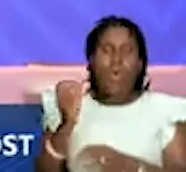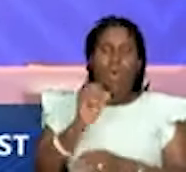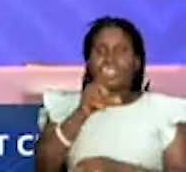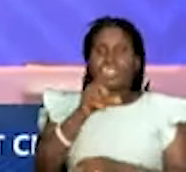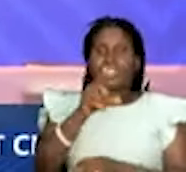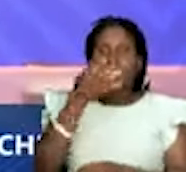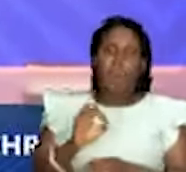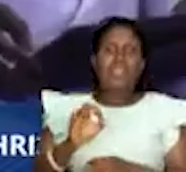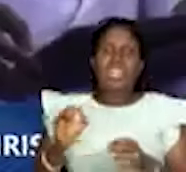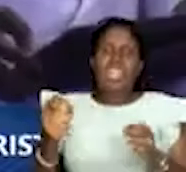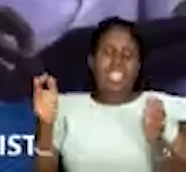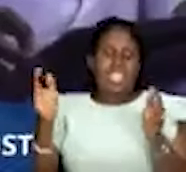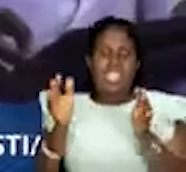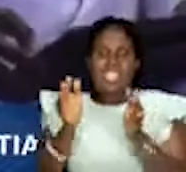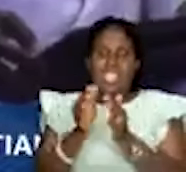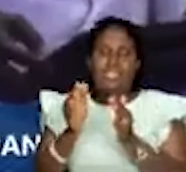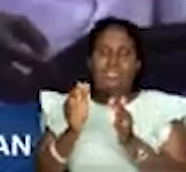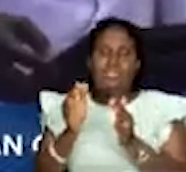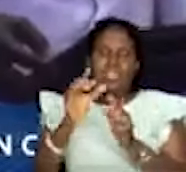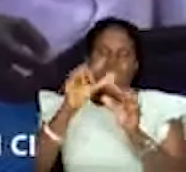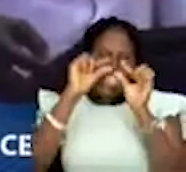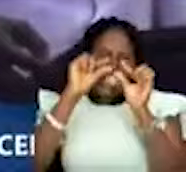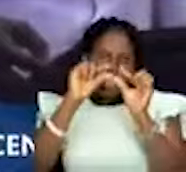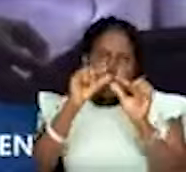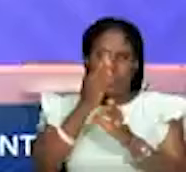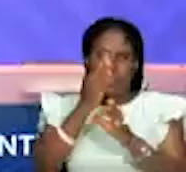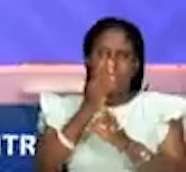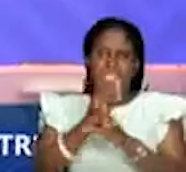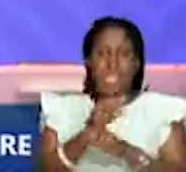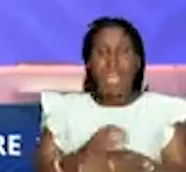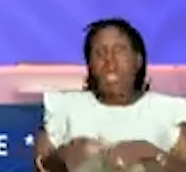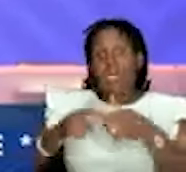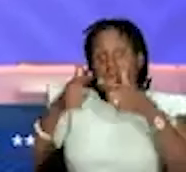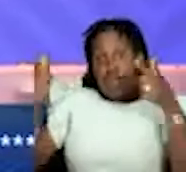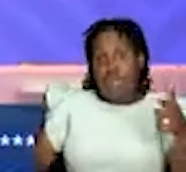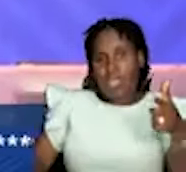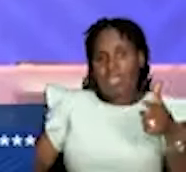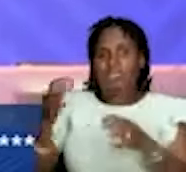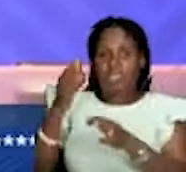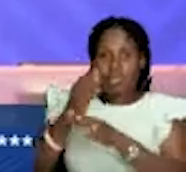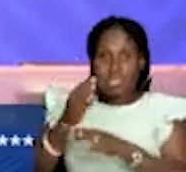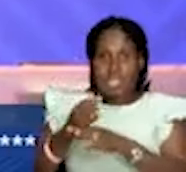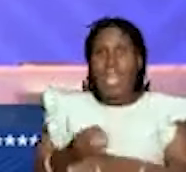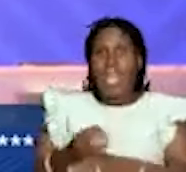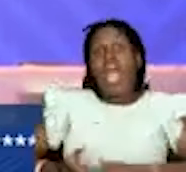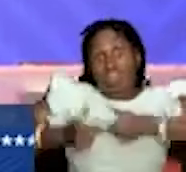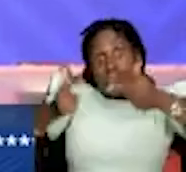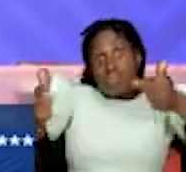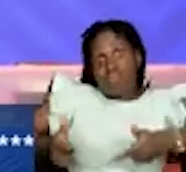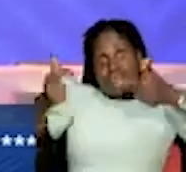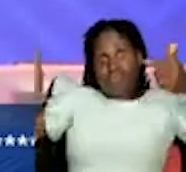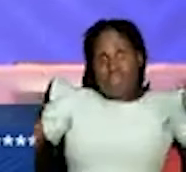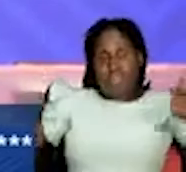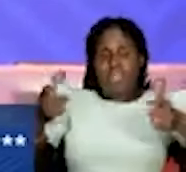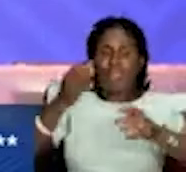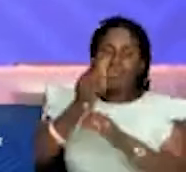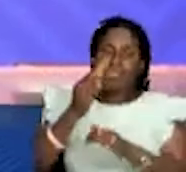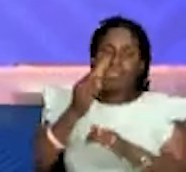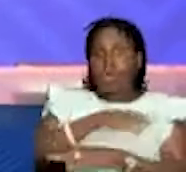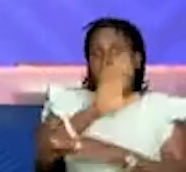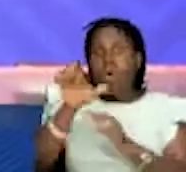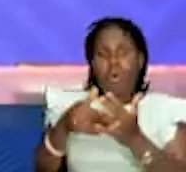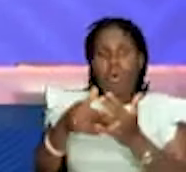say. Then great faith. Then exceeding great faith. And you see, all of these levels of